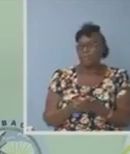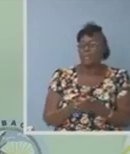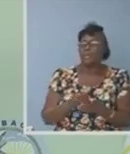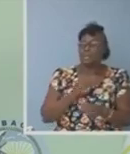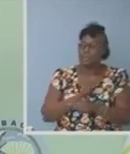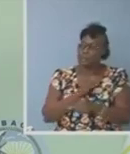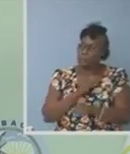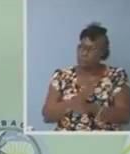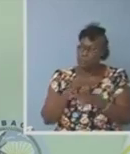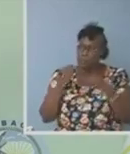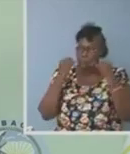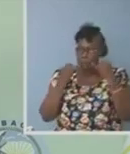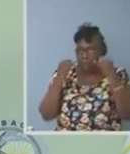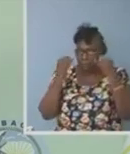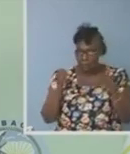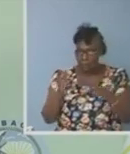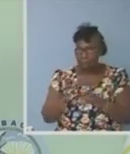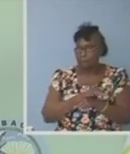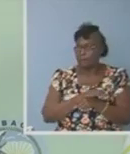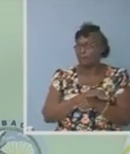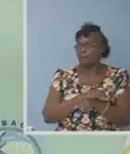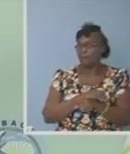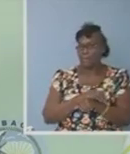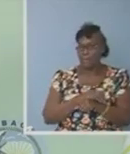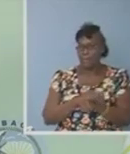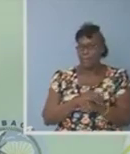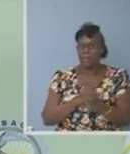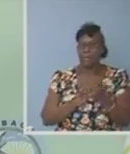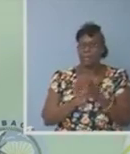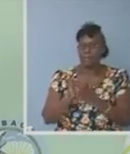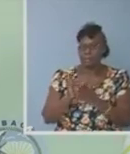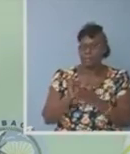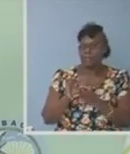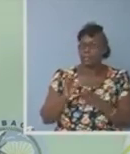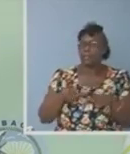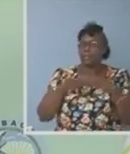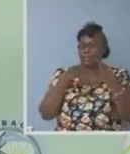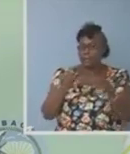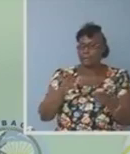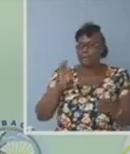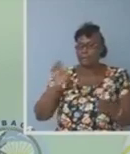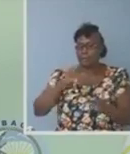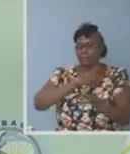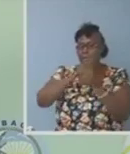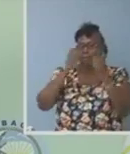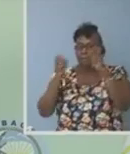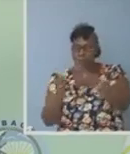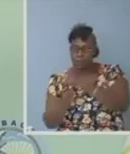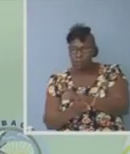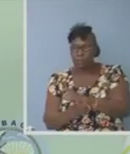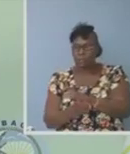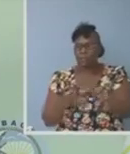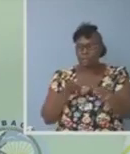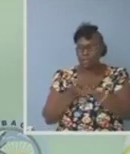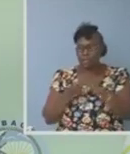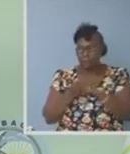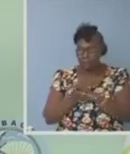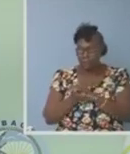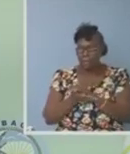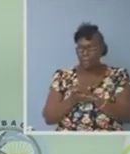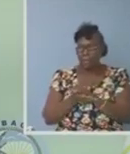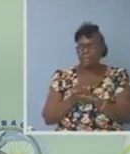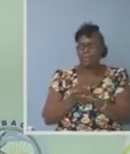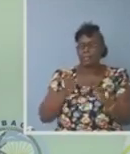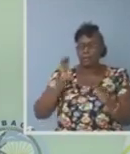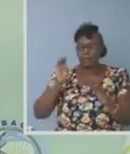successfully, and additional foreign exchange will be injected into the market via the Exim Bank and